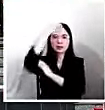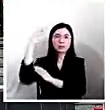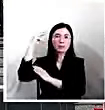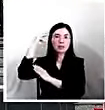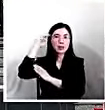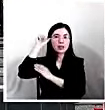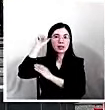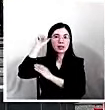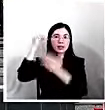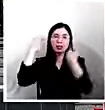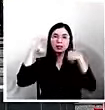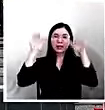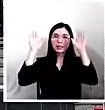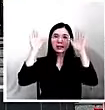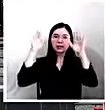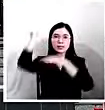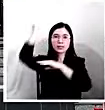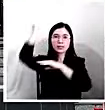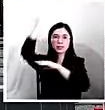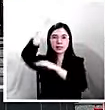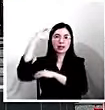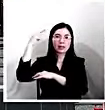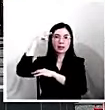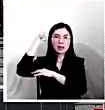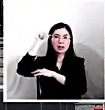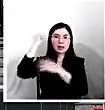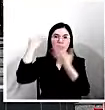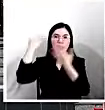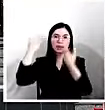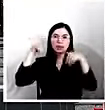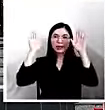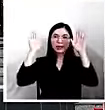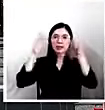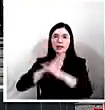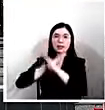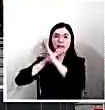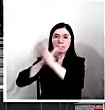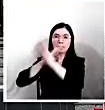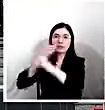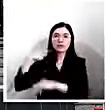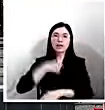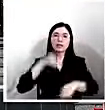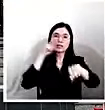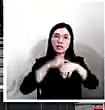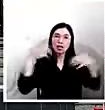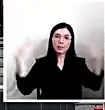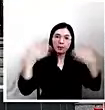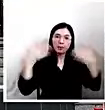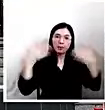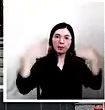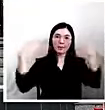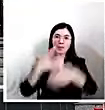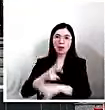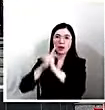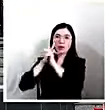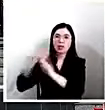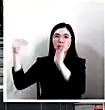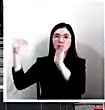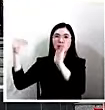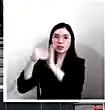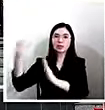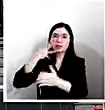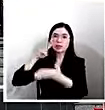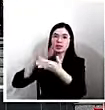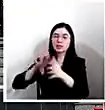Archangel. Saint Michael the Archangel, defend us in battle. Be our protection against the wickedness